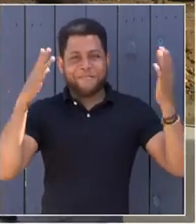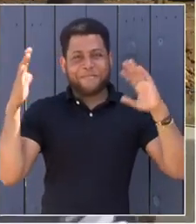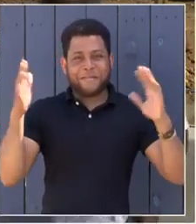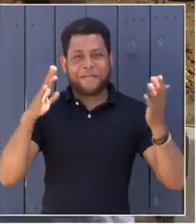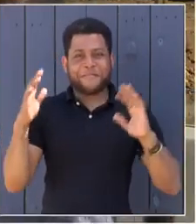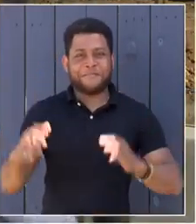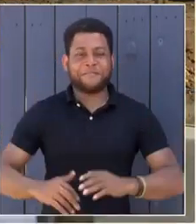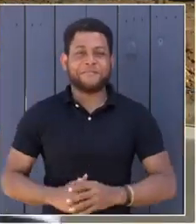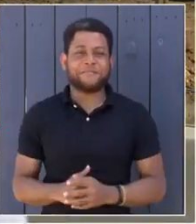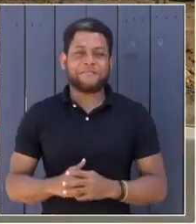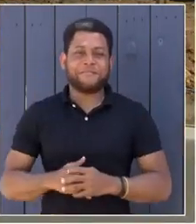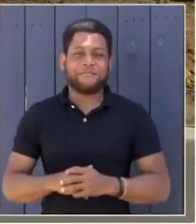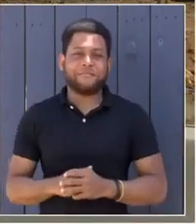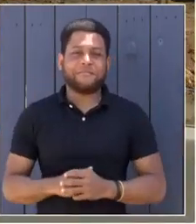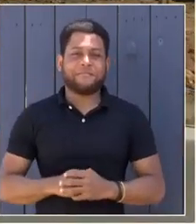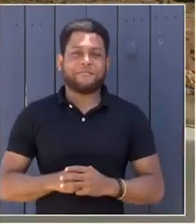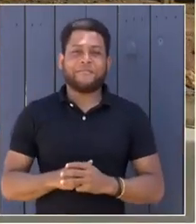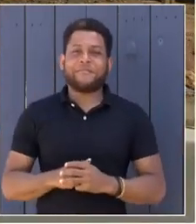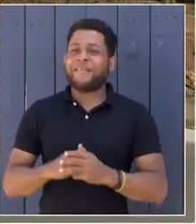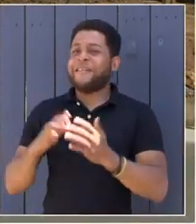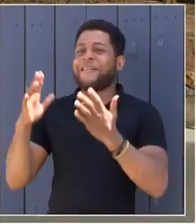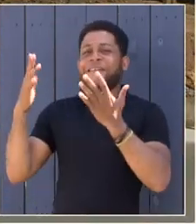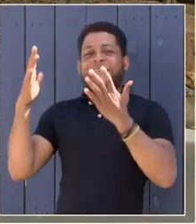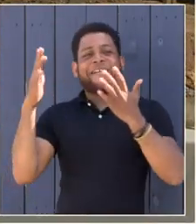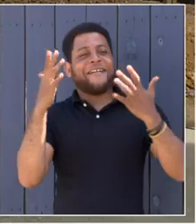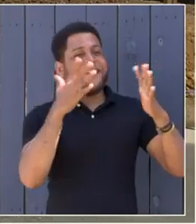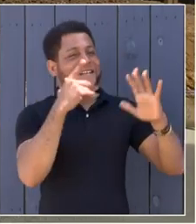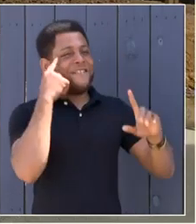Let's give Leticia a big round of applause.